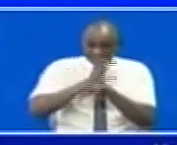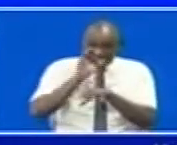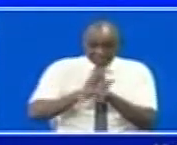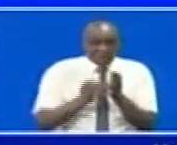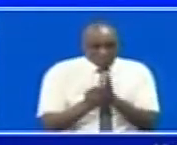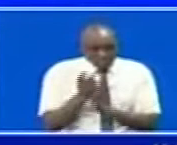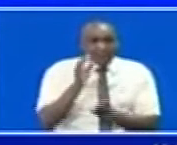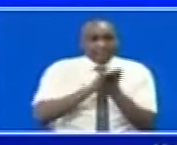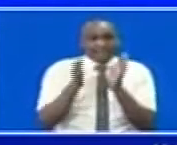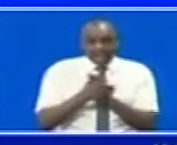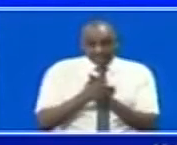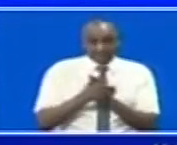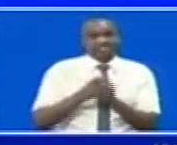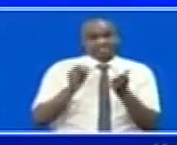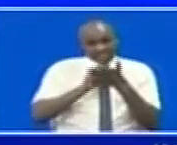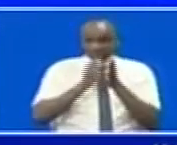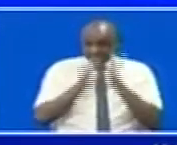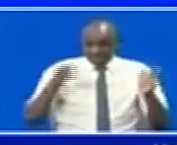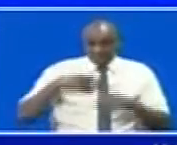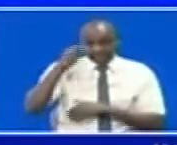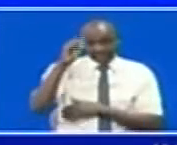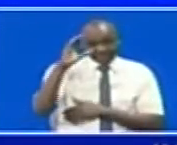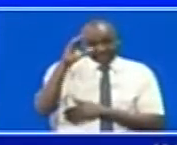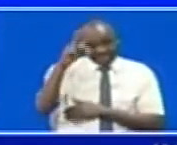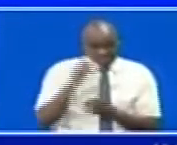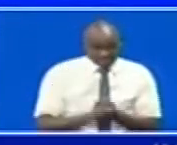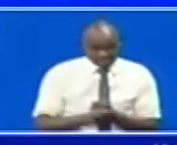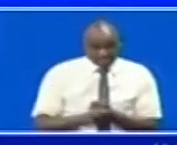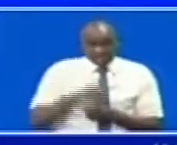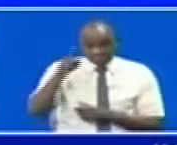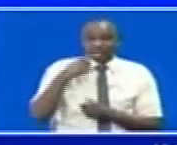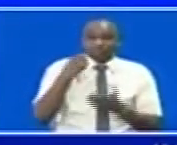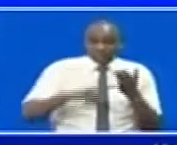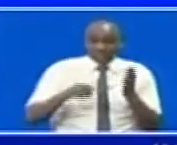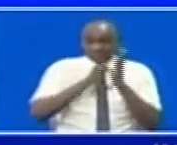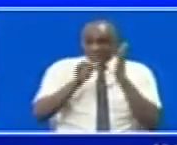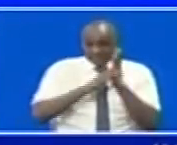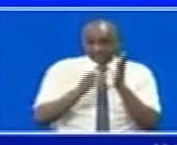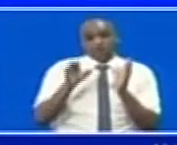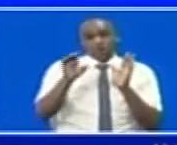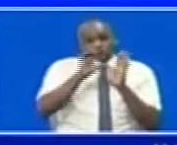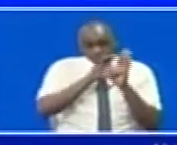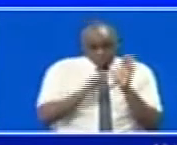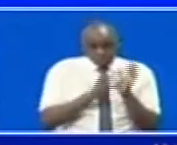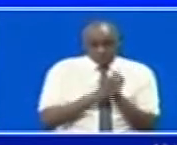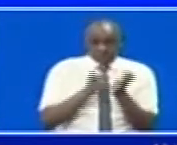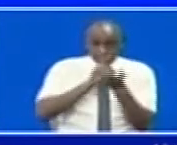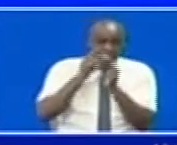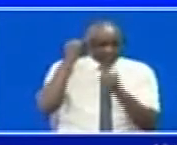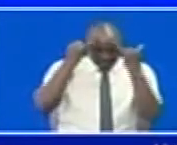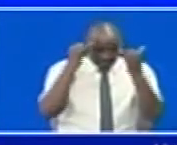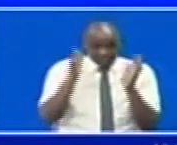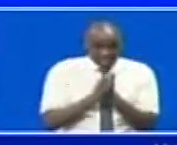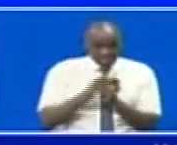to become the general secretary of the NCCK. He led the famous Parallel Constitution Reform Initiative